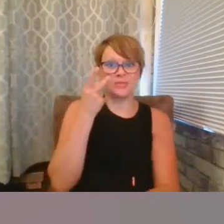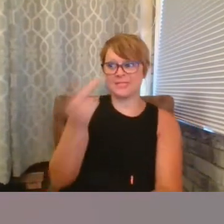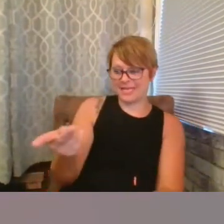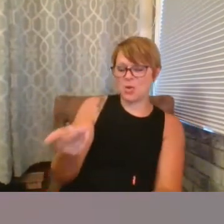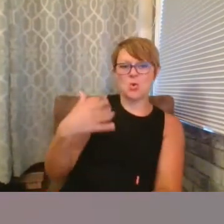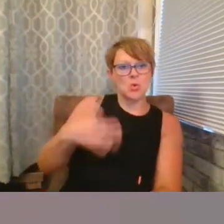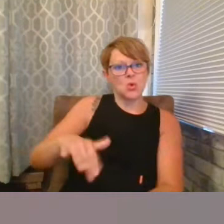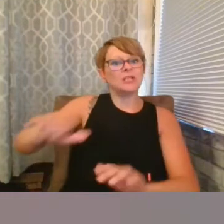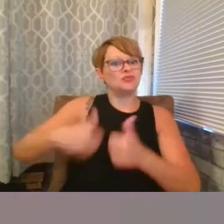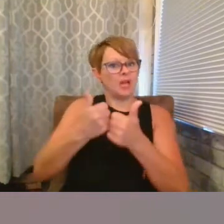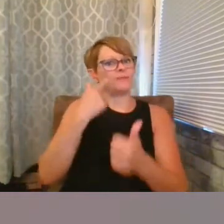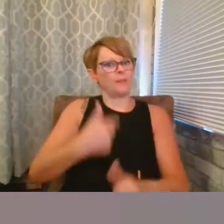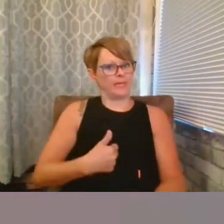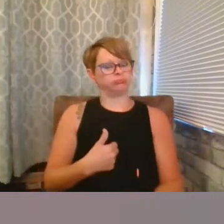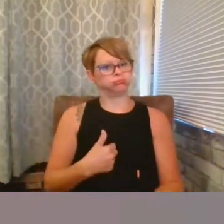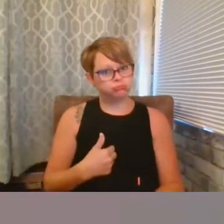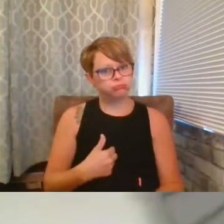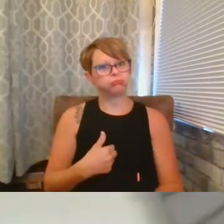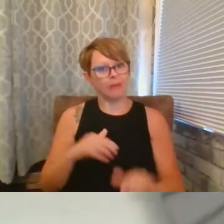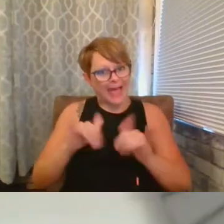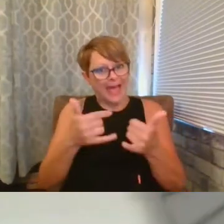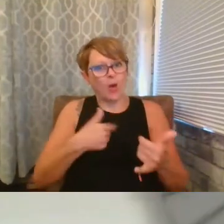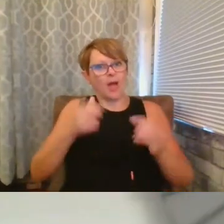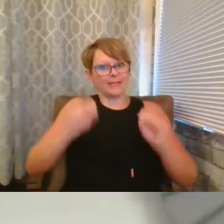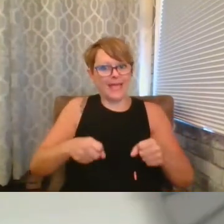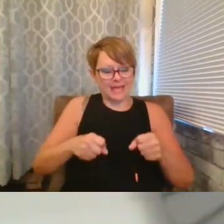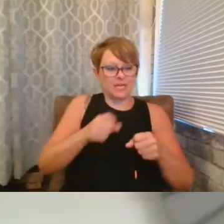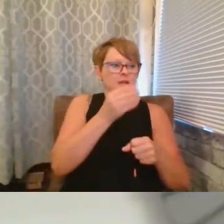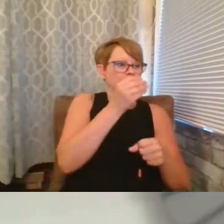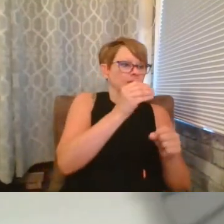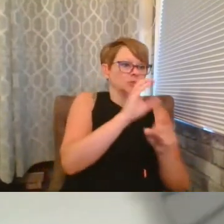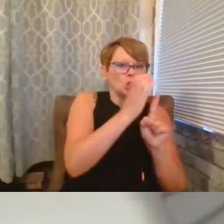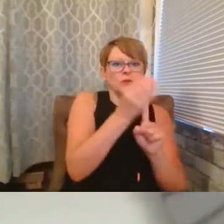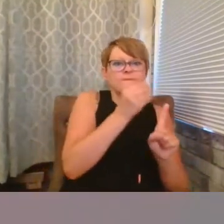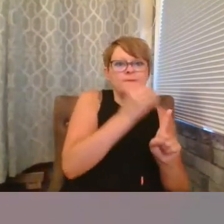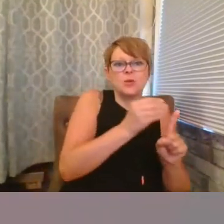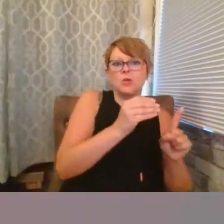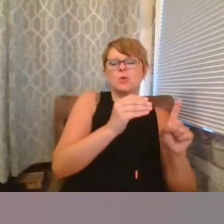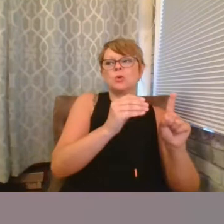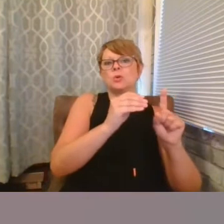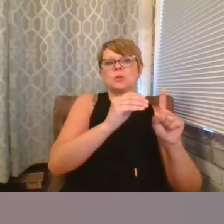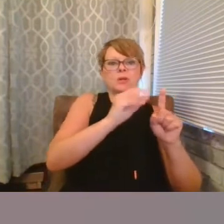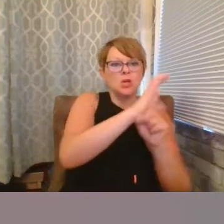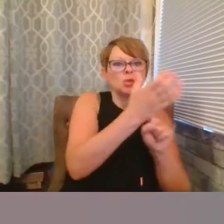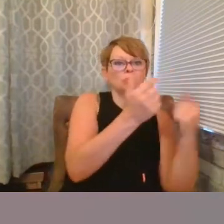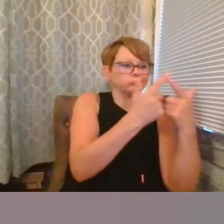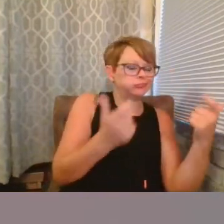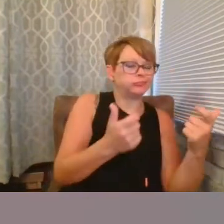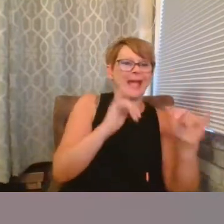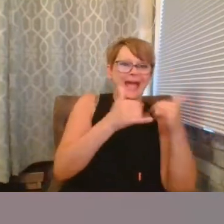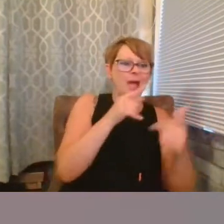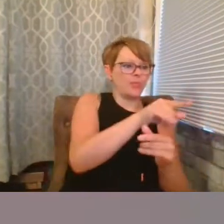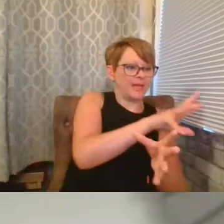you to integrate? The food? Food-wise, yeah, let's say food or culture-wise.